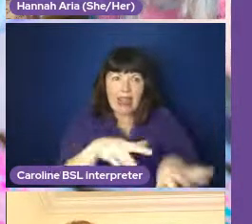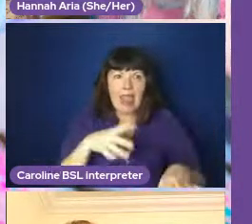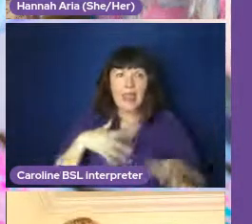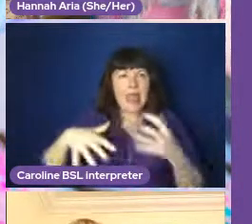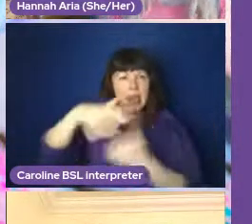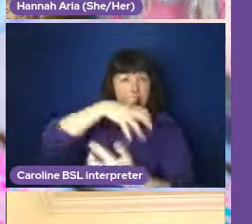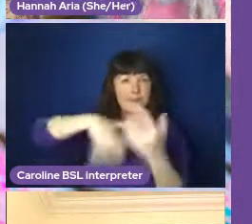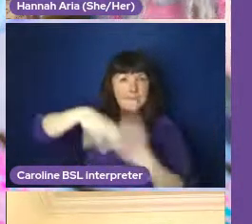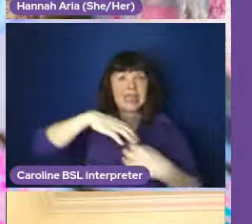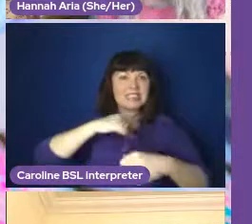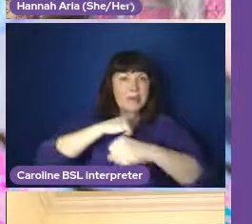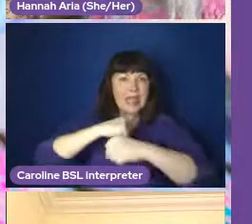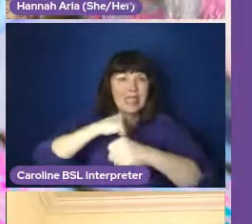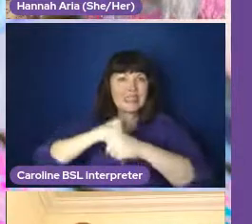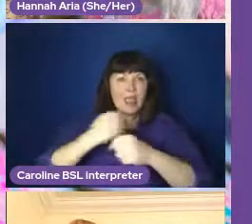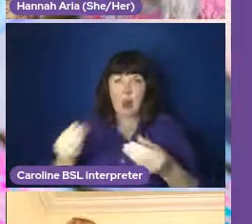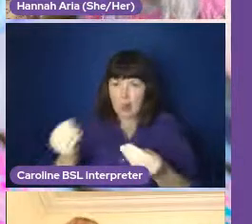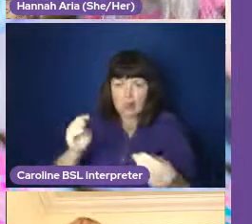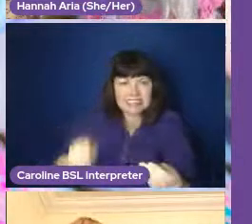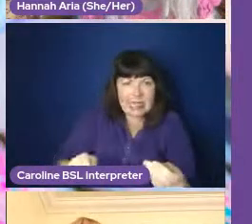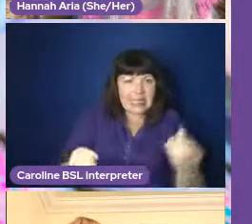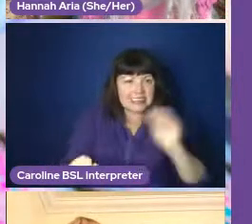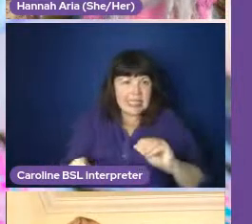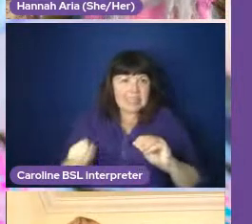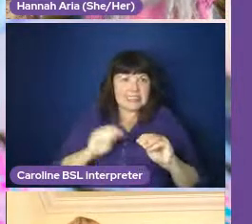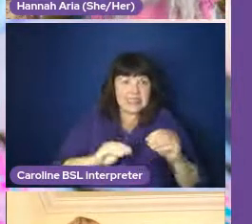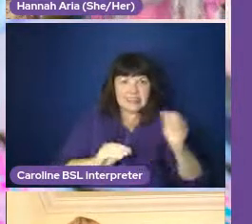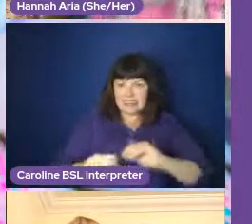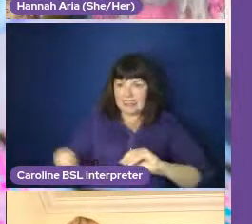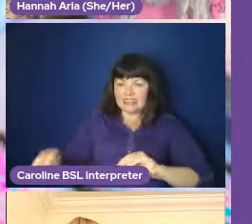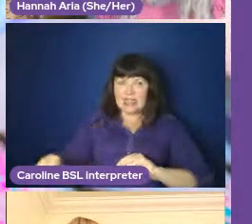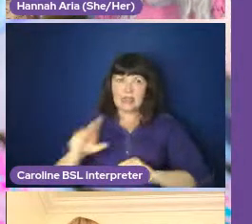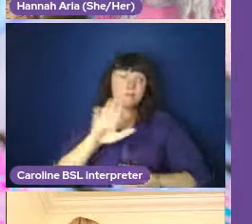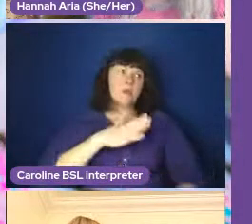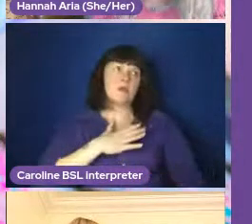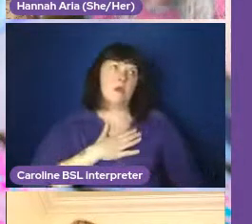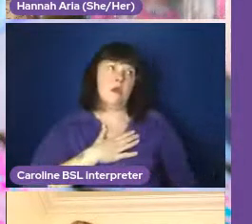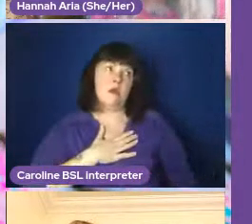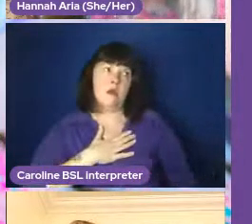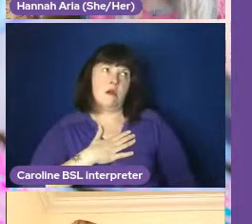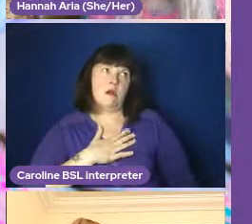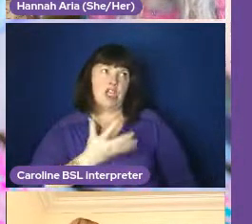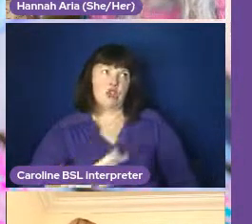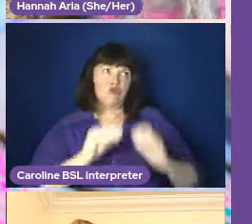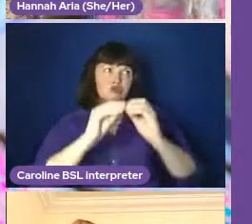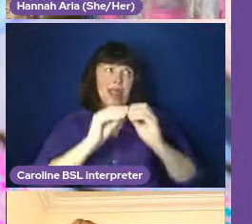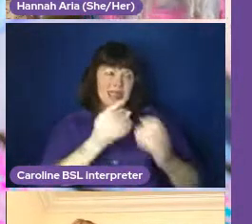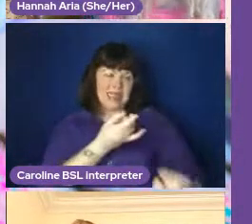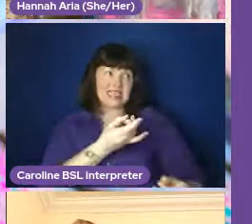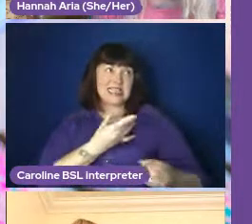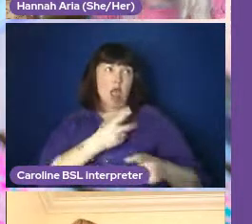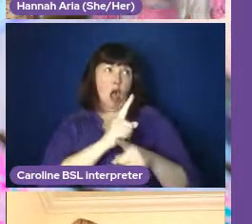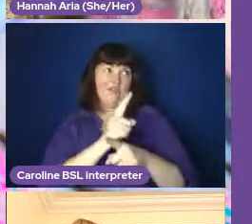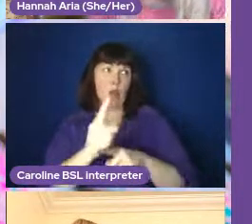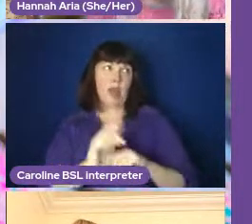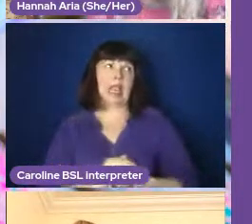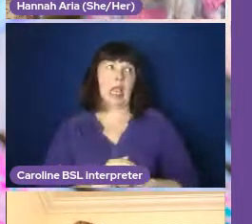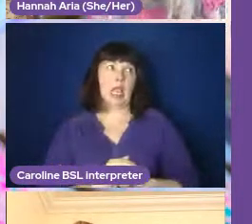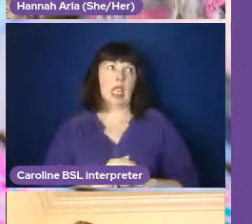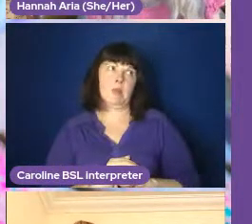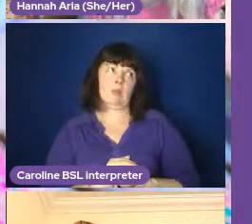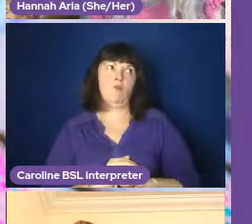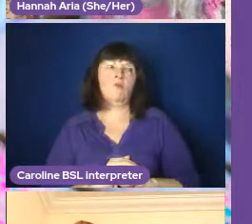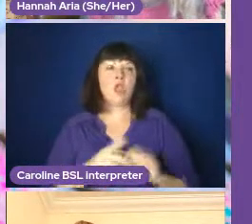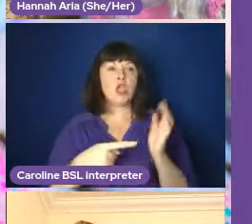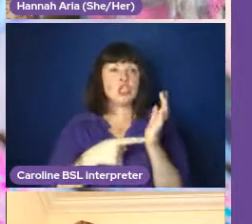You've started already. Amazing. Honestly, I should have like Star of the Week or something, shouldn't I? Because honestly, Tess is like, she's got all